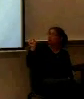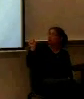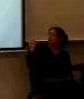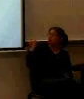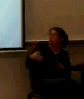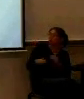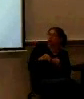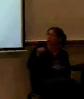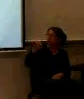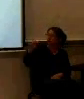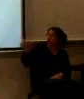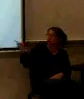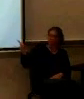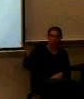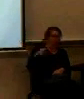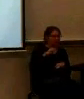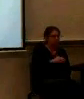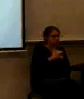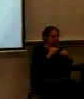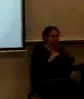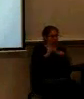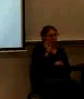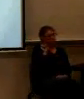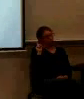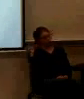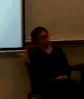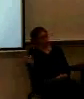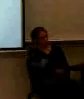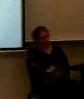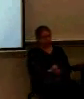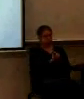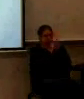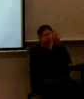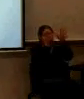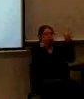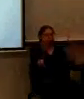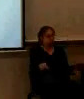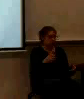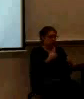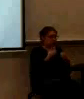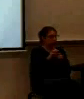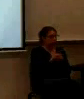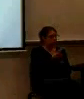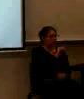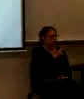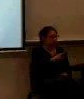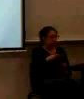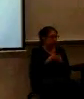you throw the acid on it, it forces equilibrium to this side, and it puts CO2 out.